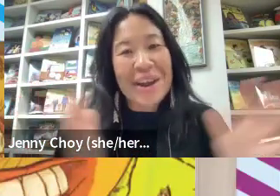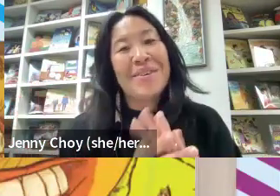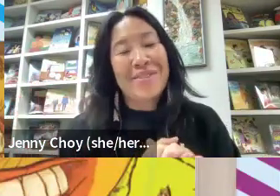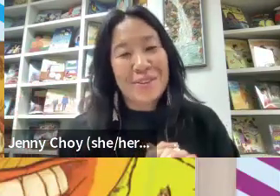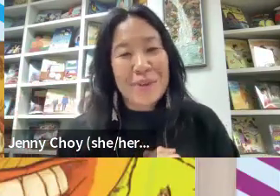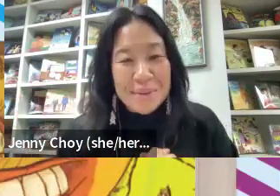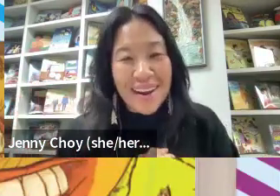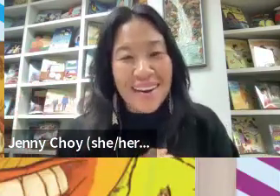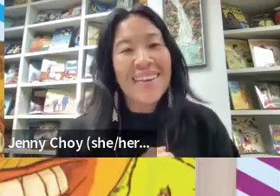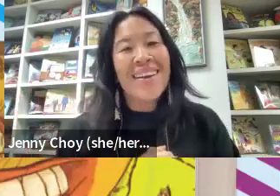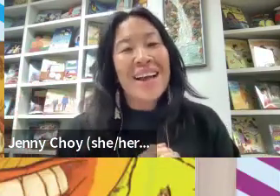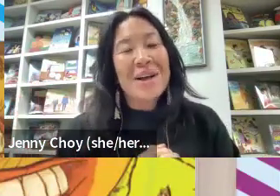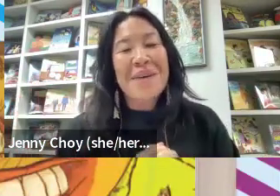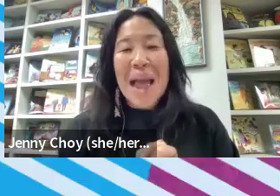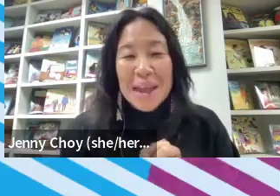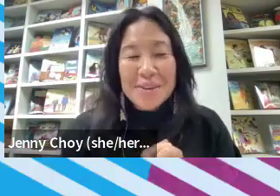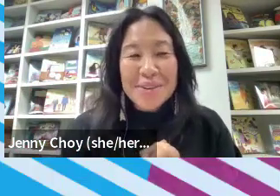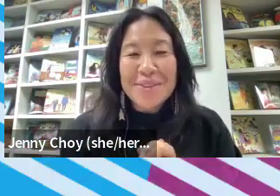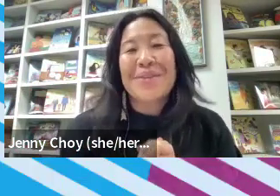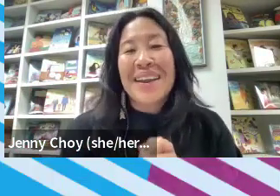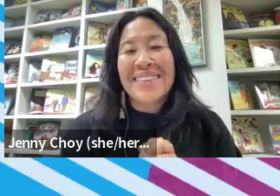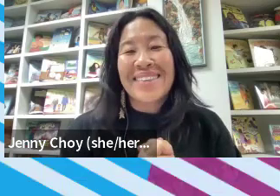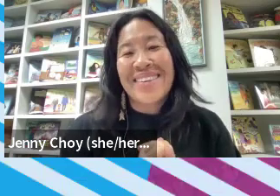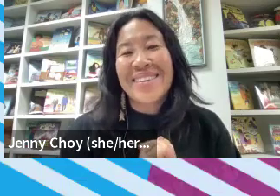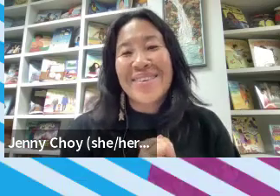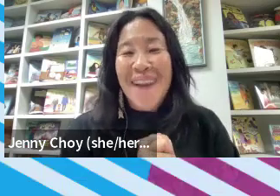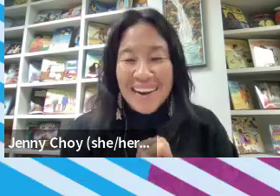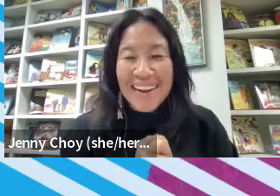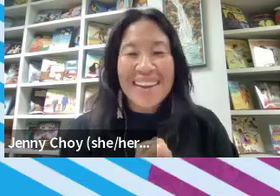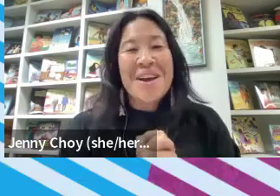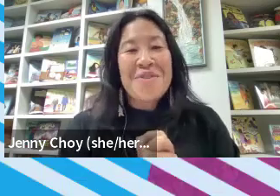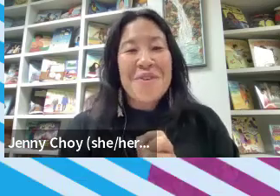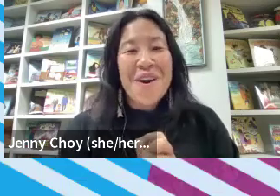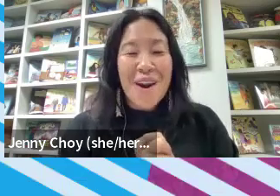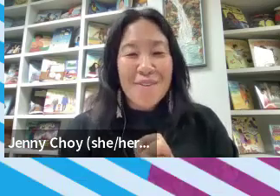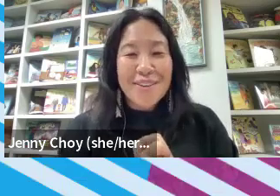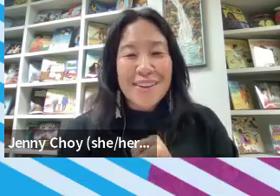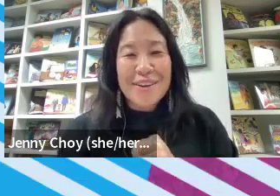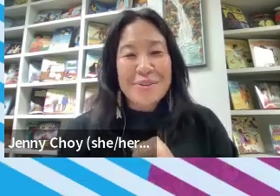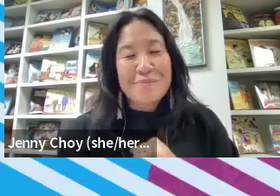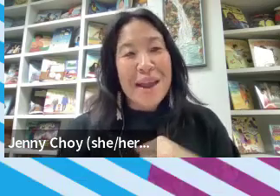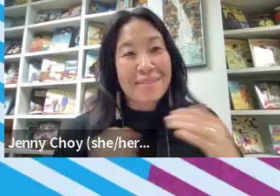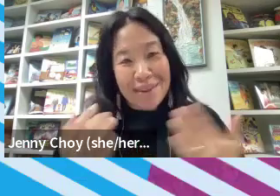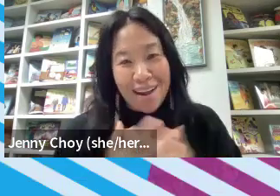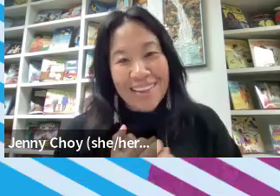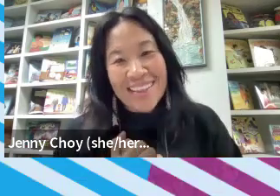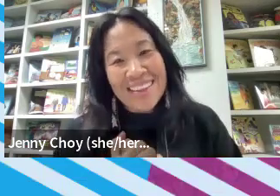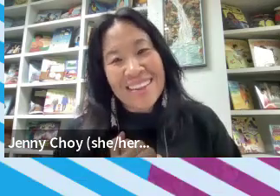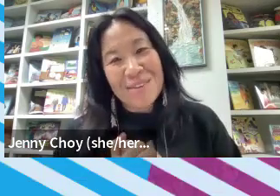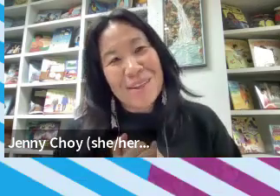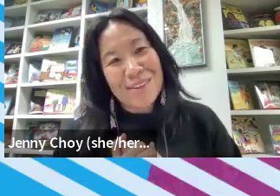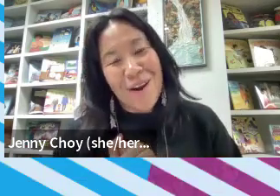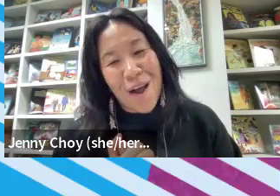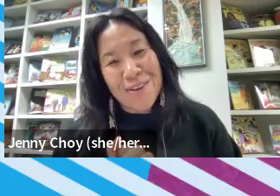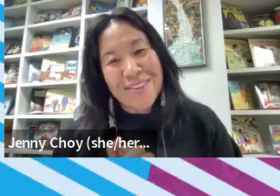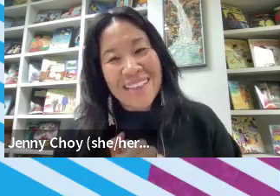presentation of this webinar. I'll hand over the reins to Ronny for our conversation with my colleague Elise,